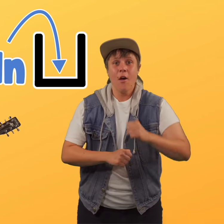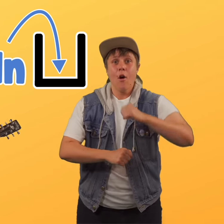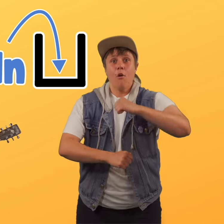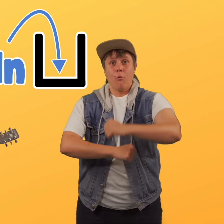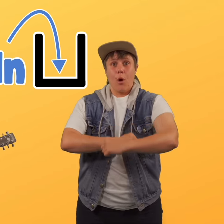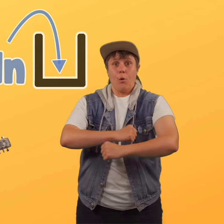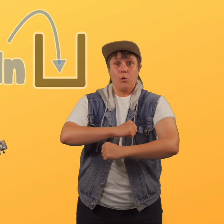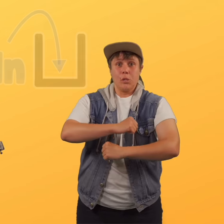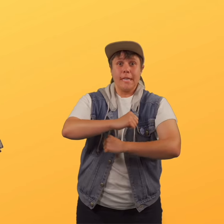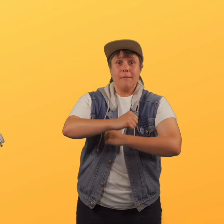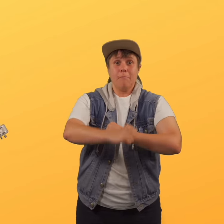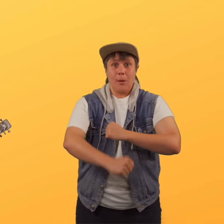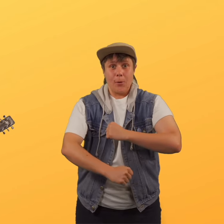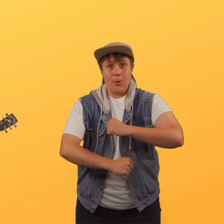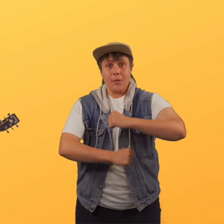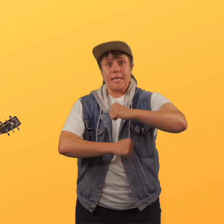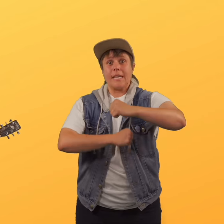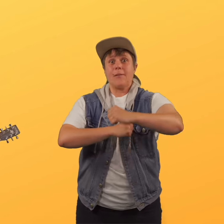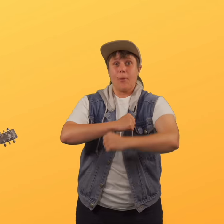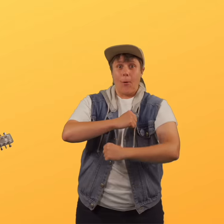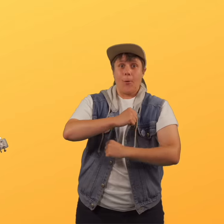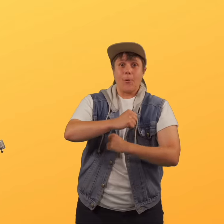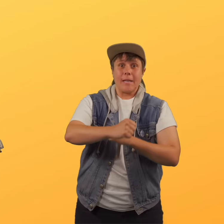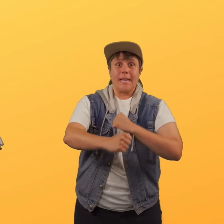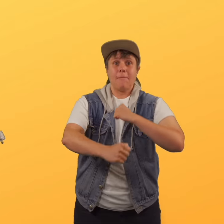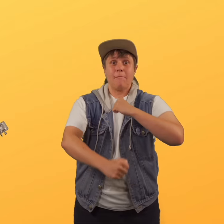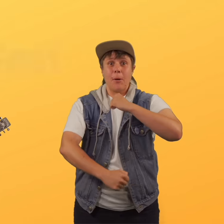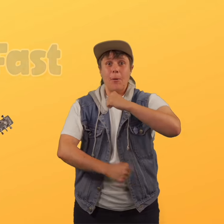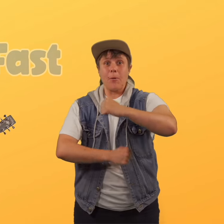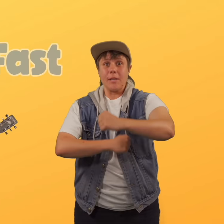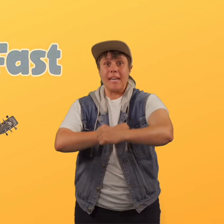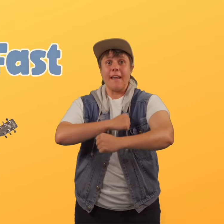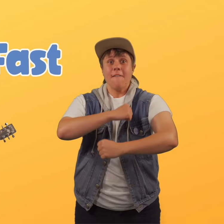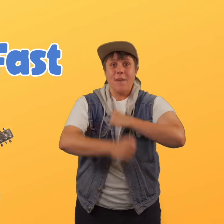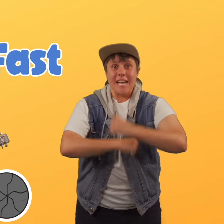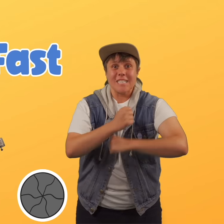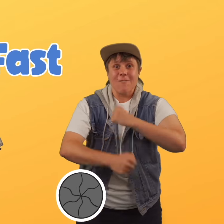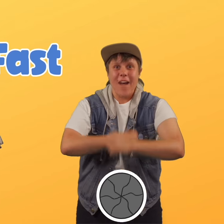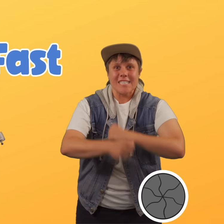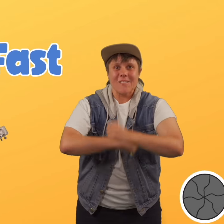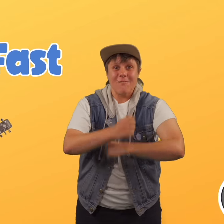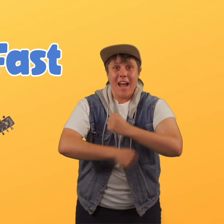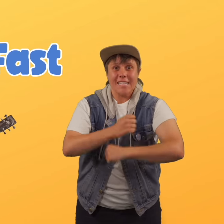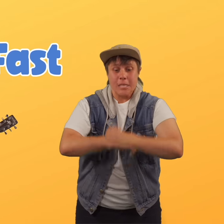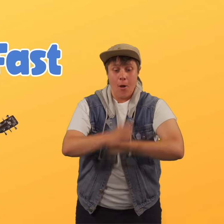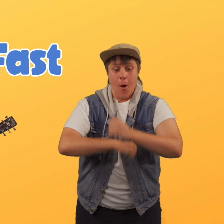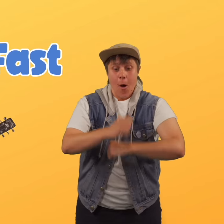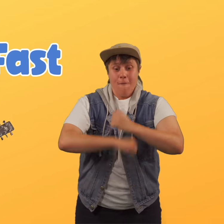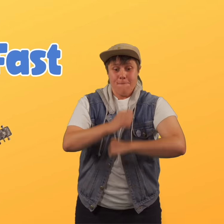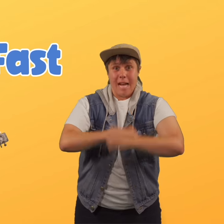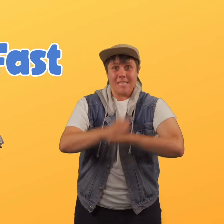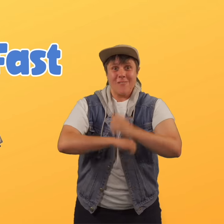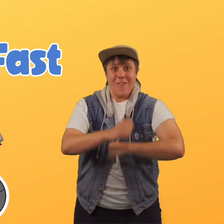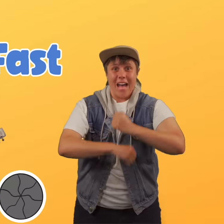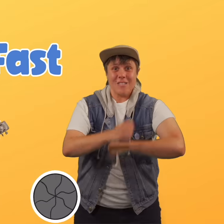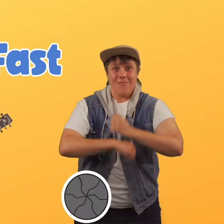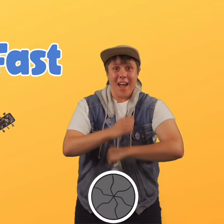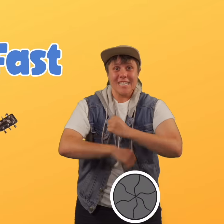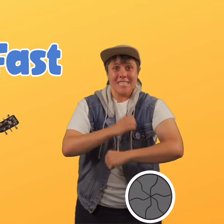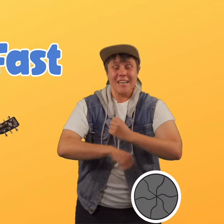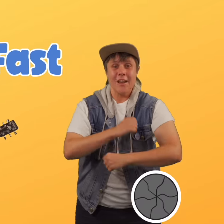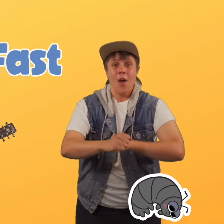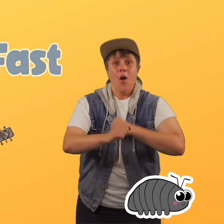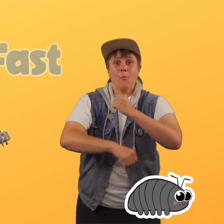in. Roly, poly. Roly, poly. Fast, fast, fast, fast,